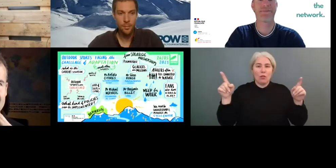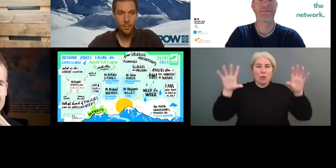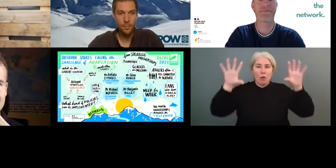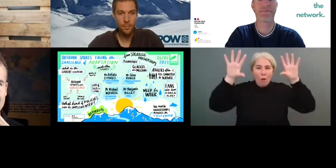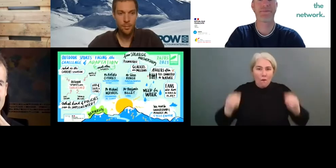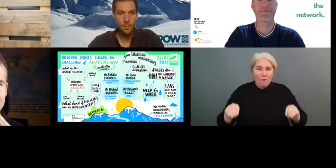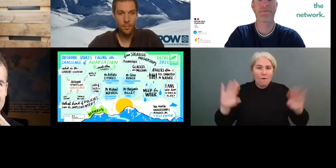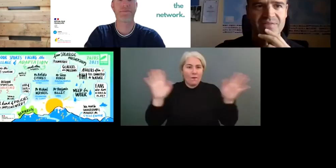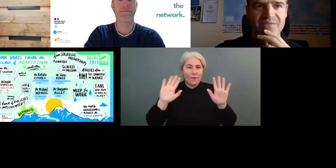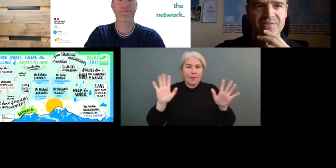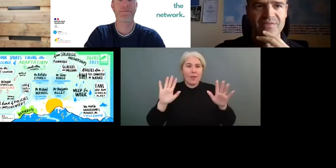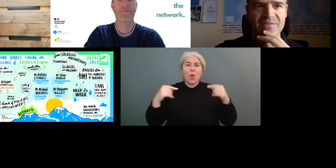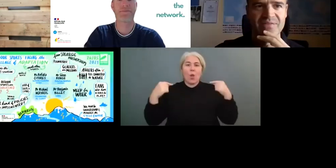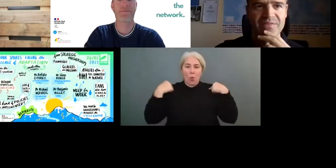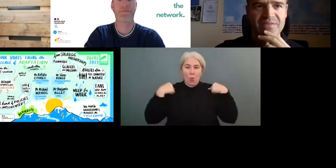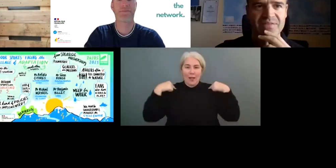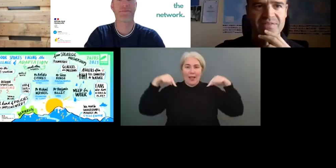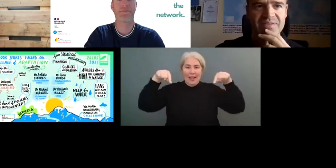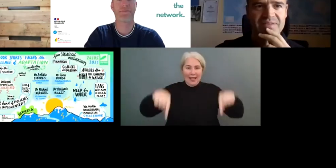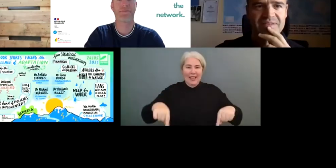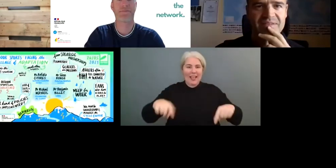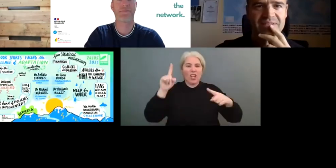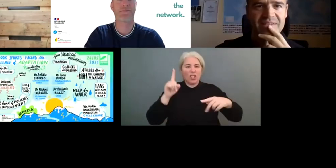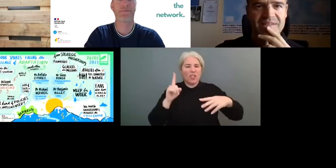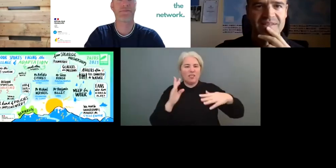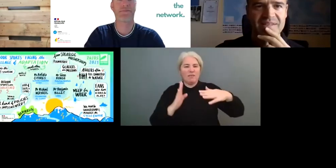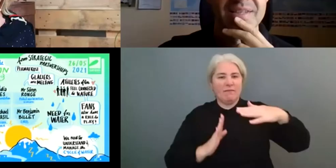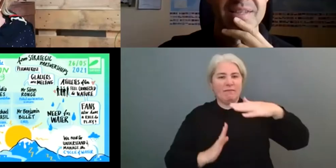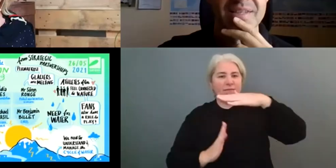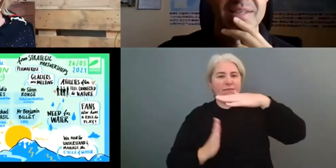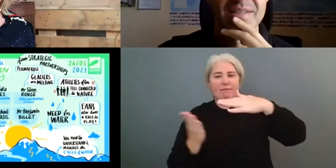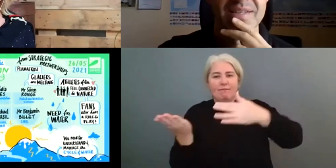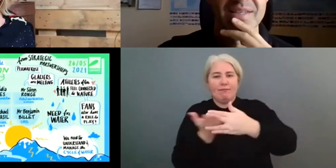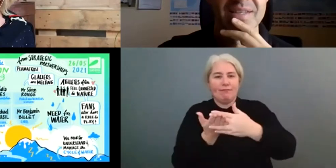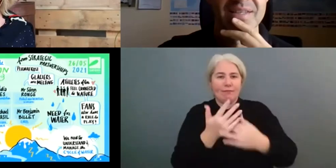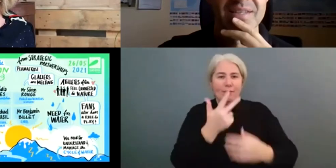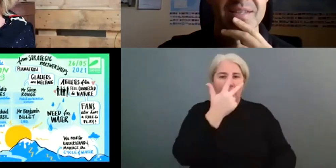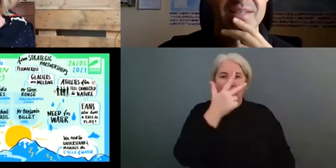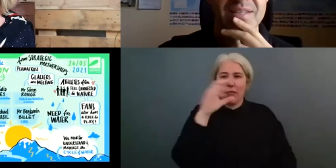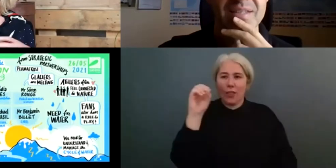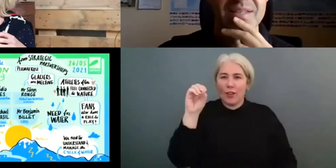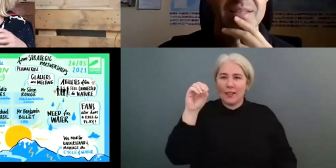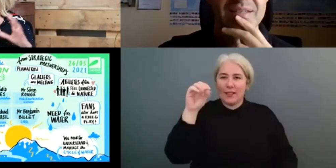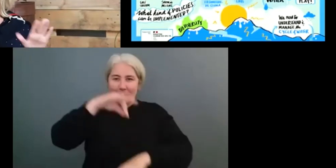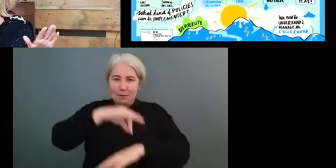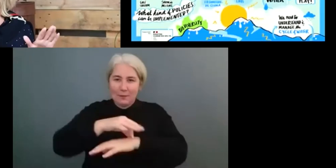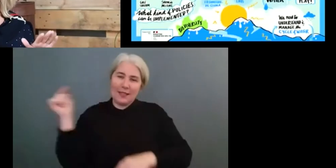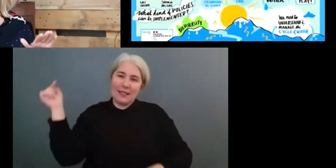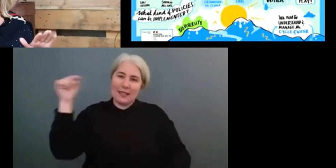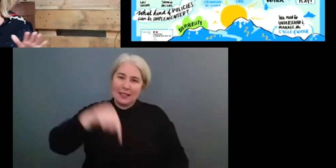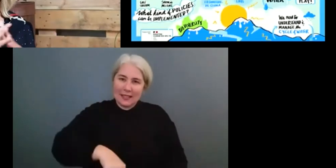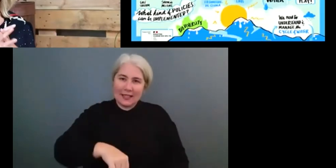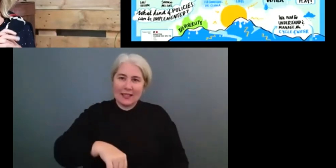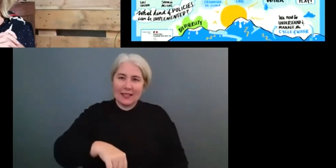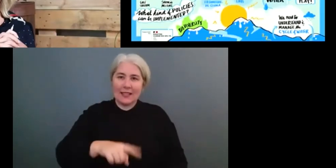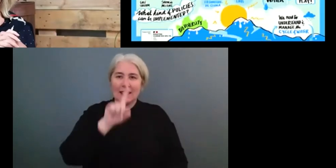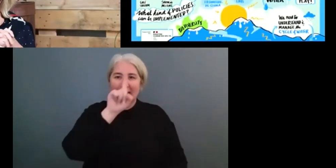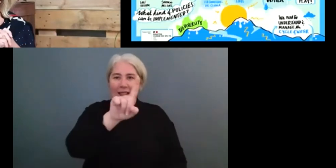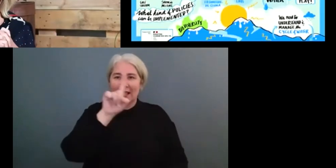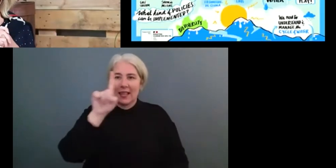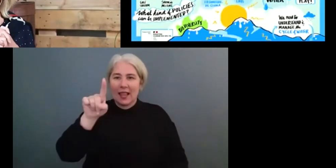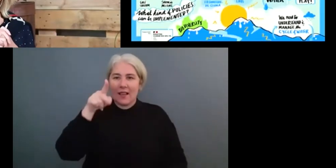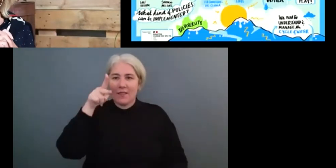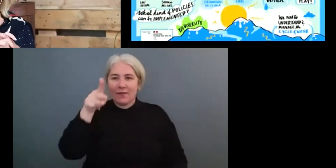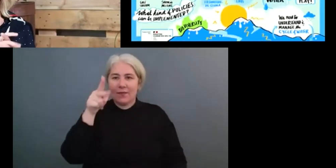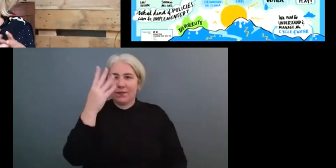there. We will be back in around half an hour. will be back at a quarter to 12. You can keep on sending questions on